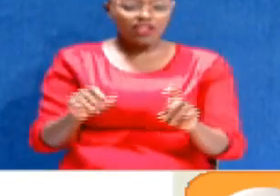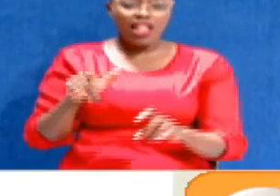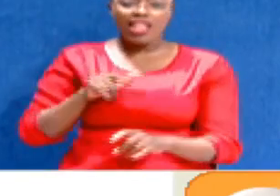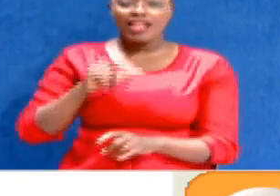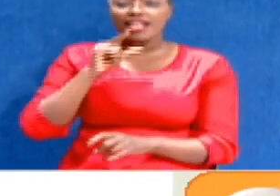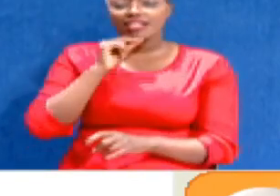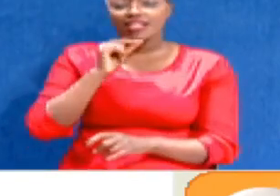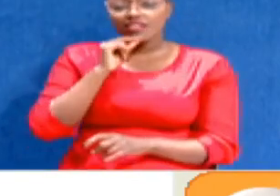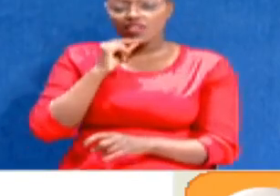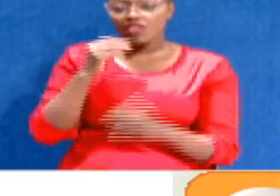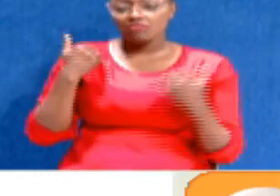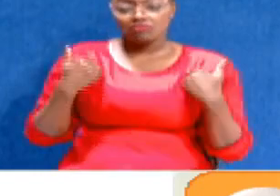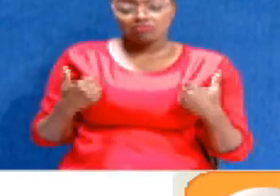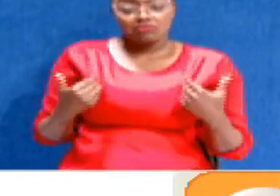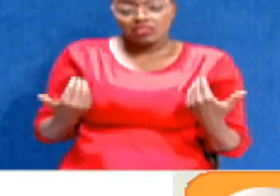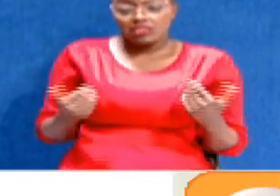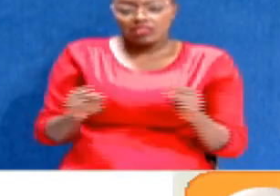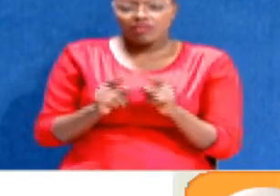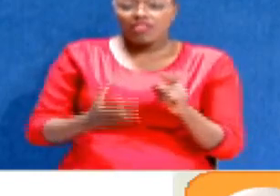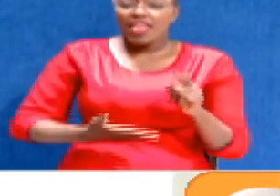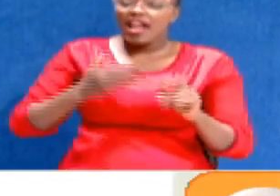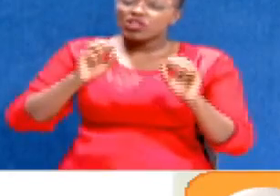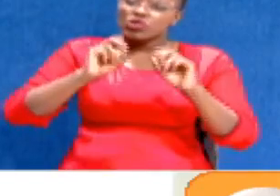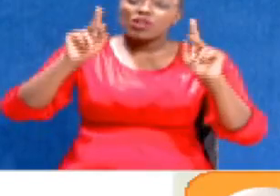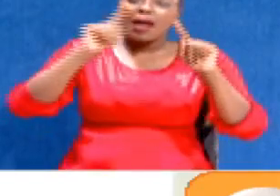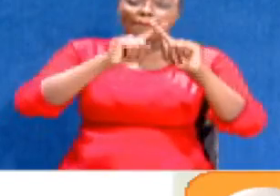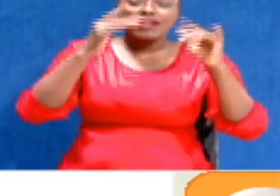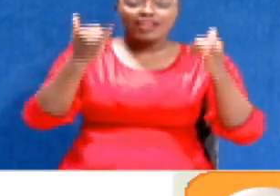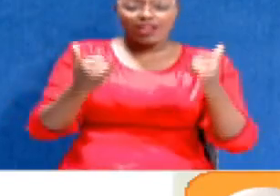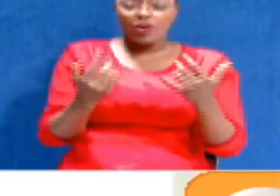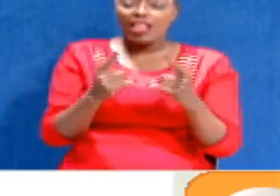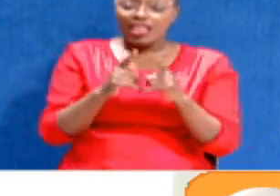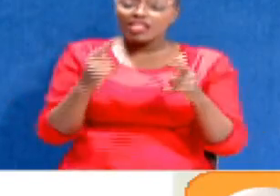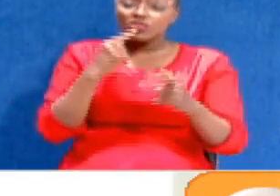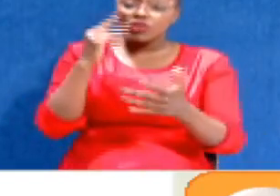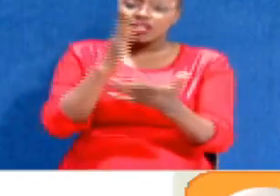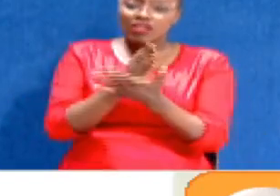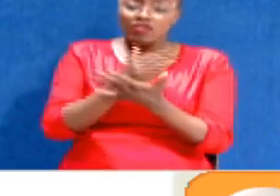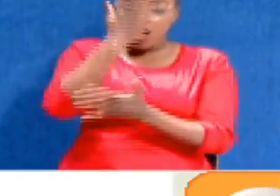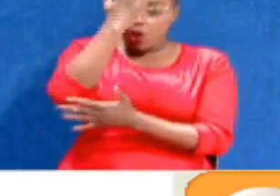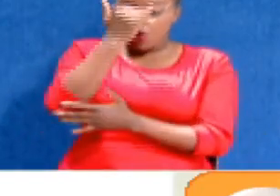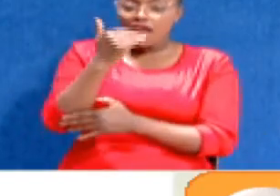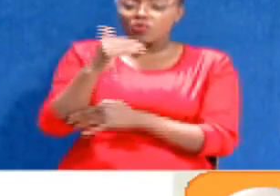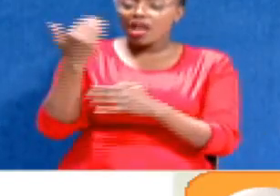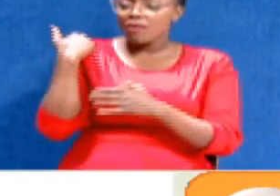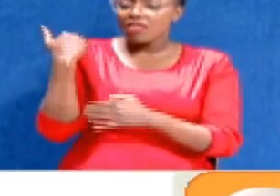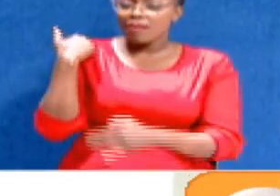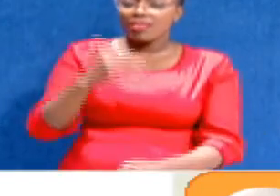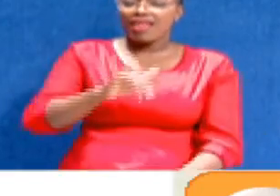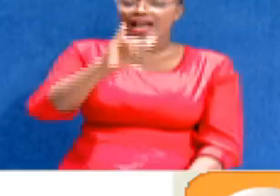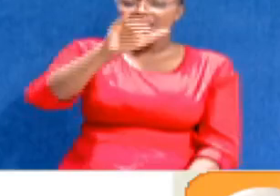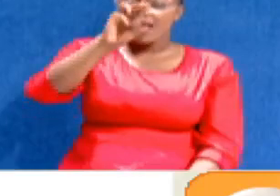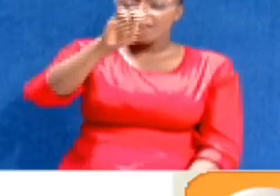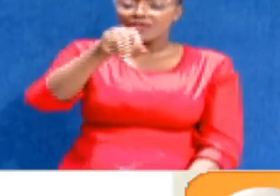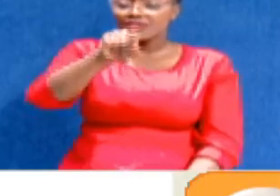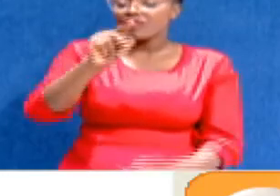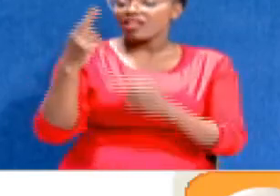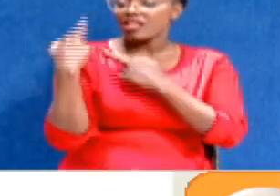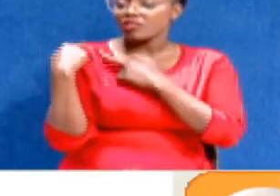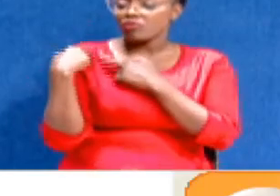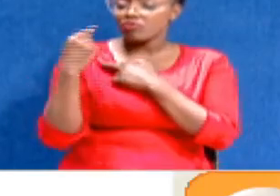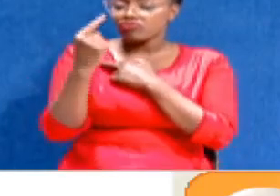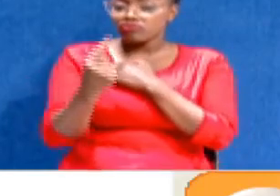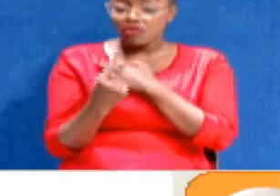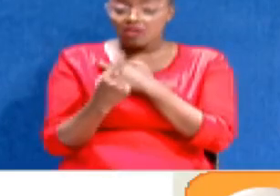and gentlemen, I am all for this kind of anger, but let's face it. Why are we troubling the IMF as if they are the ones who